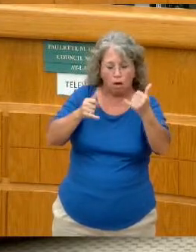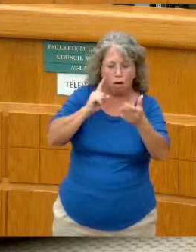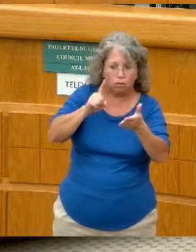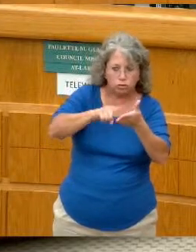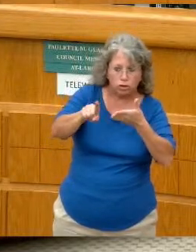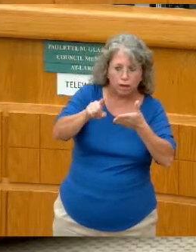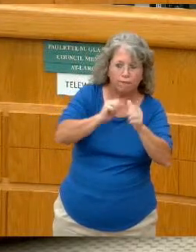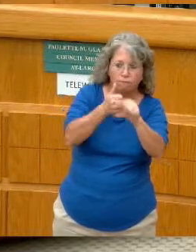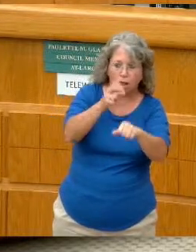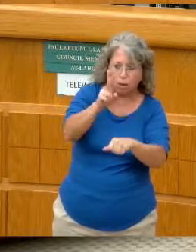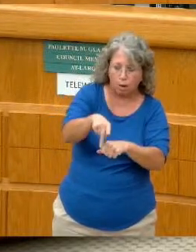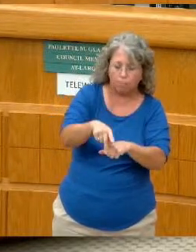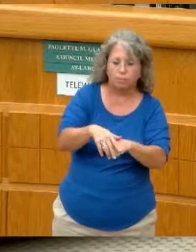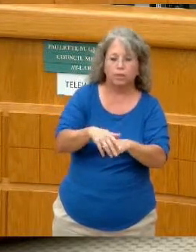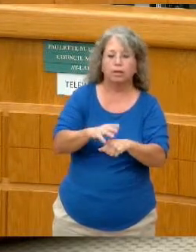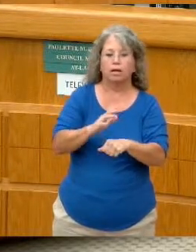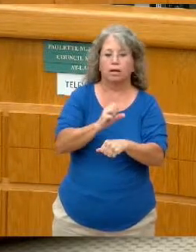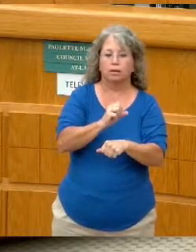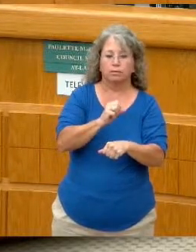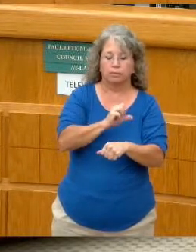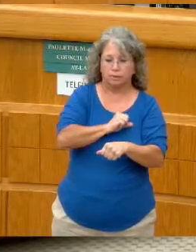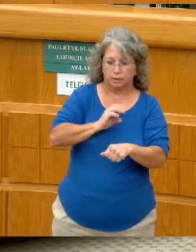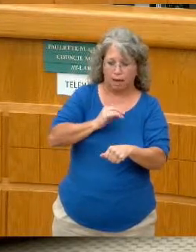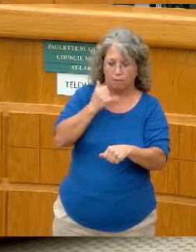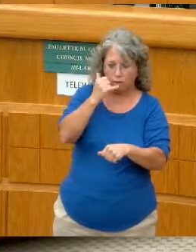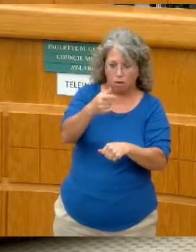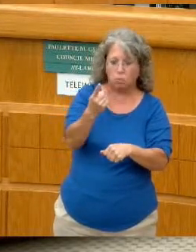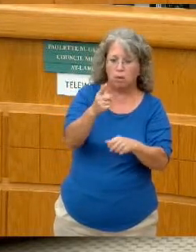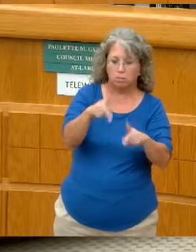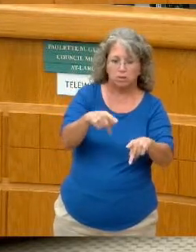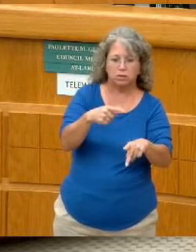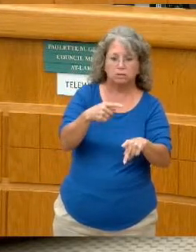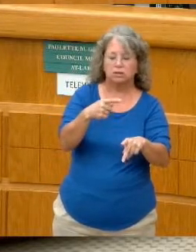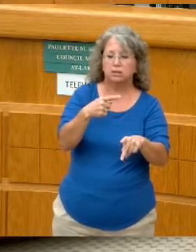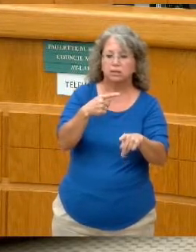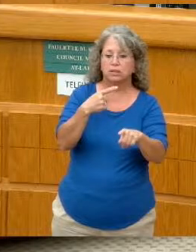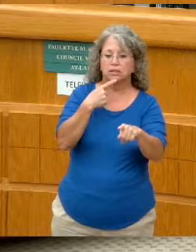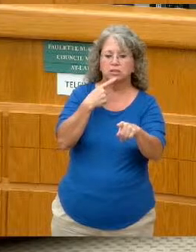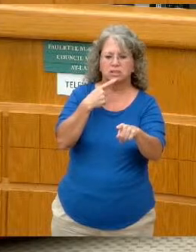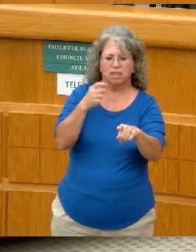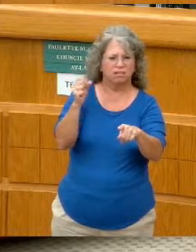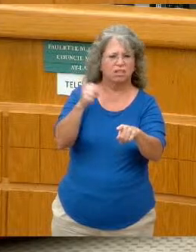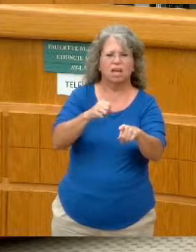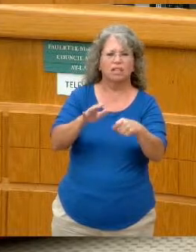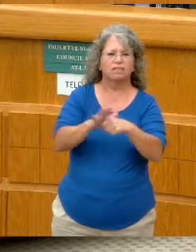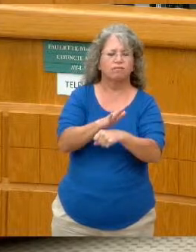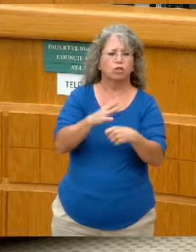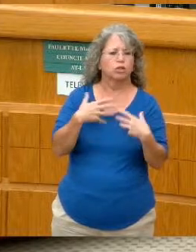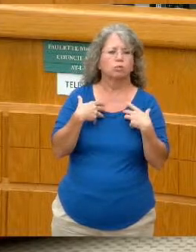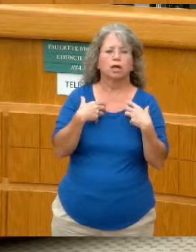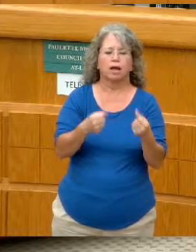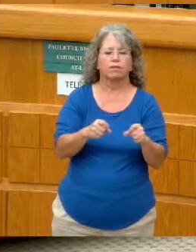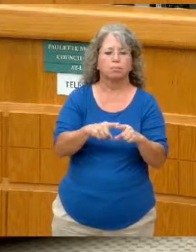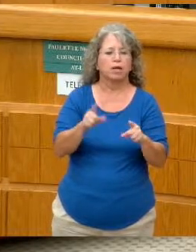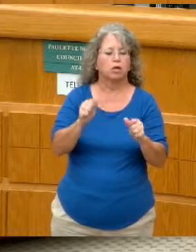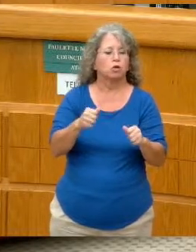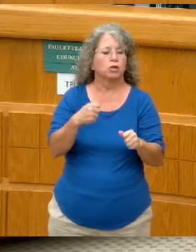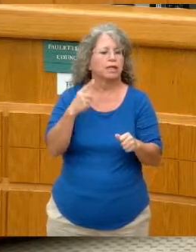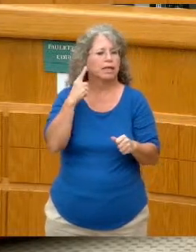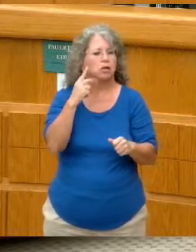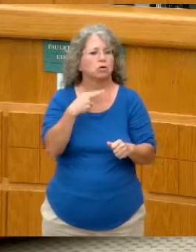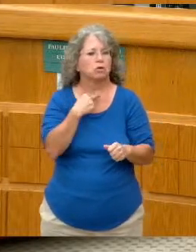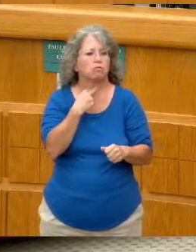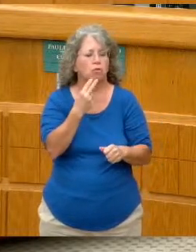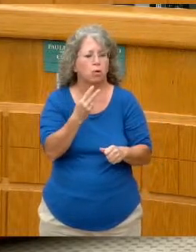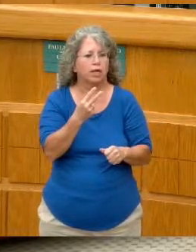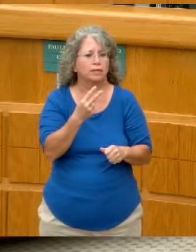who said yes, she was completely recovered. But you could hear the distress and the quiver in her voice as she responded